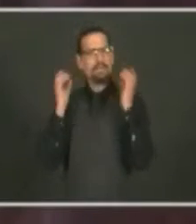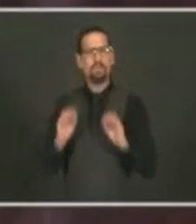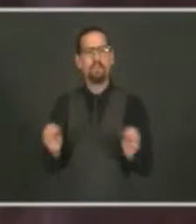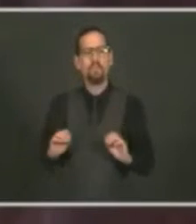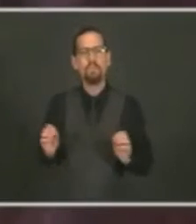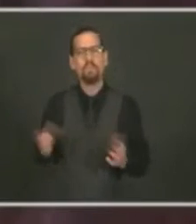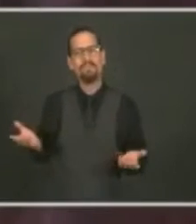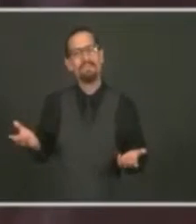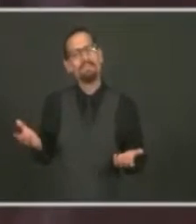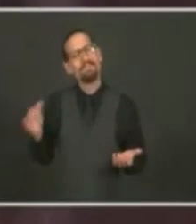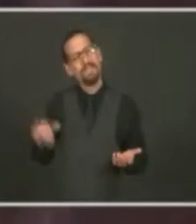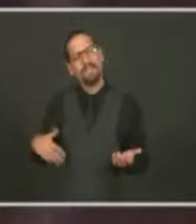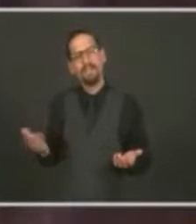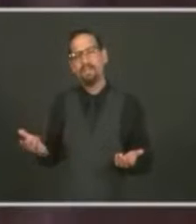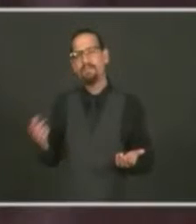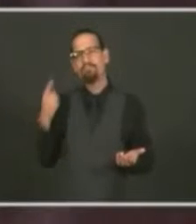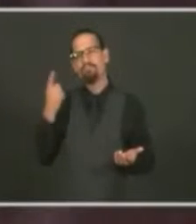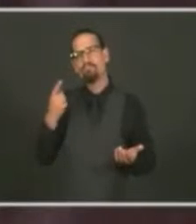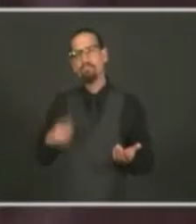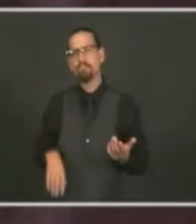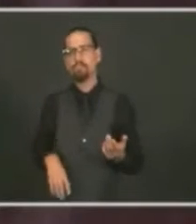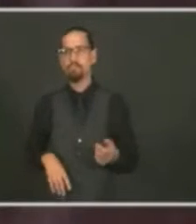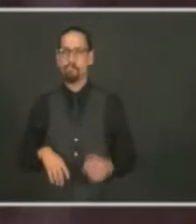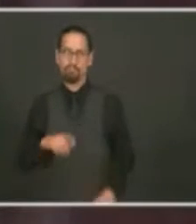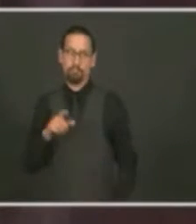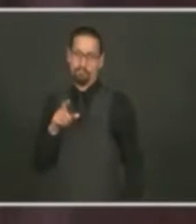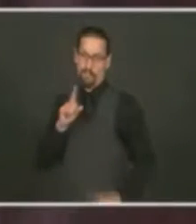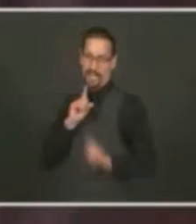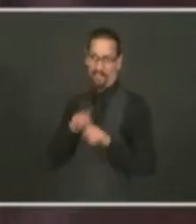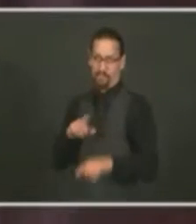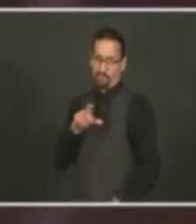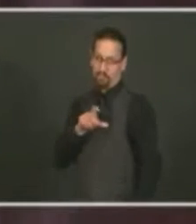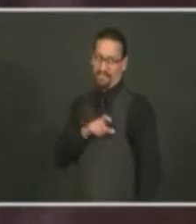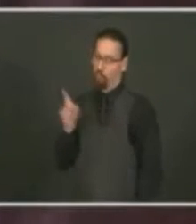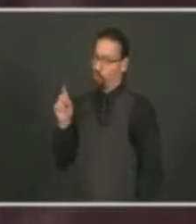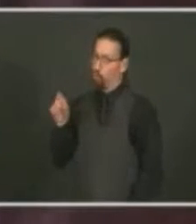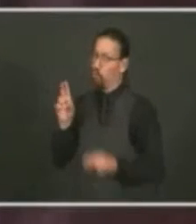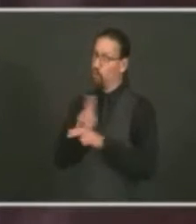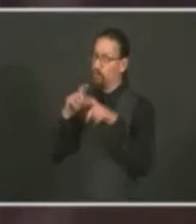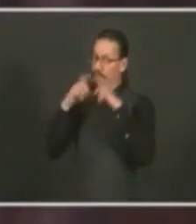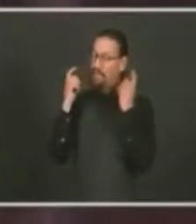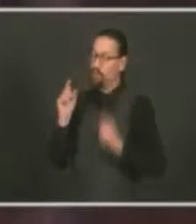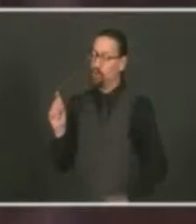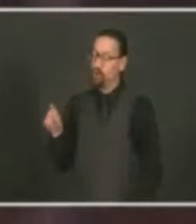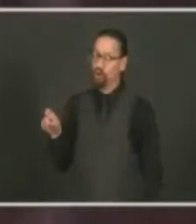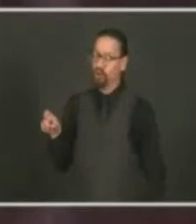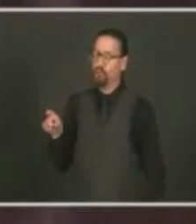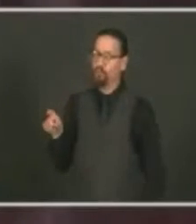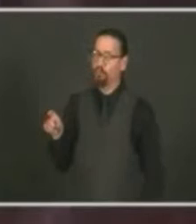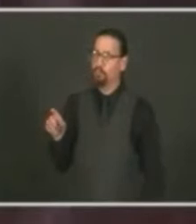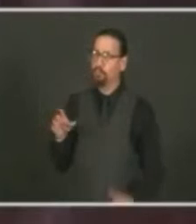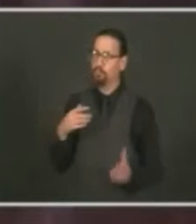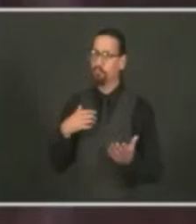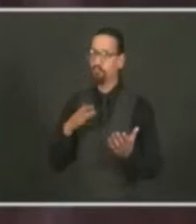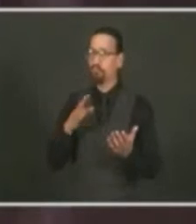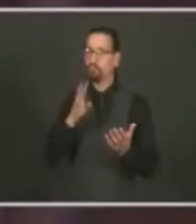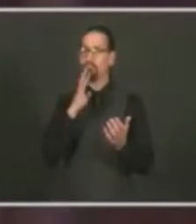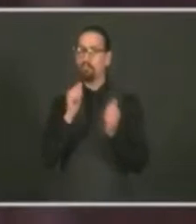for masks. If they're not wearing masks, they need to. I know, in fact, I just called the mayor on Friday and asked if he